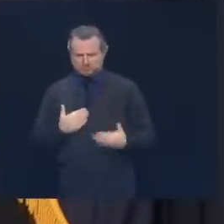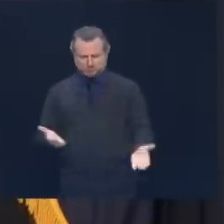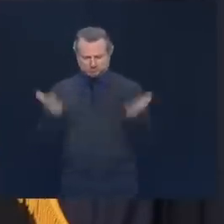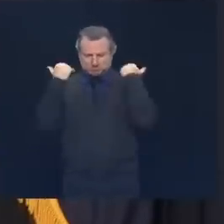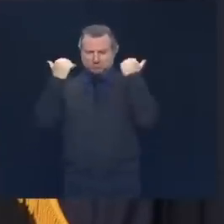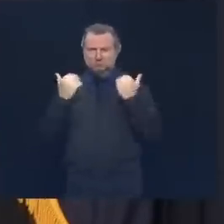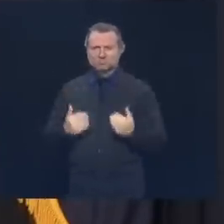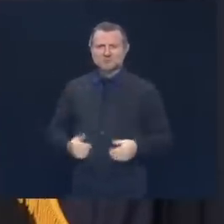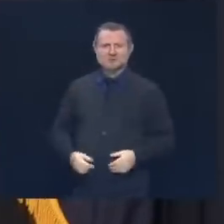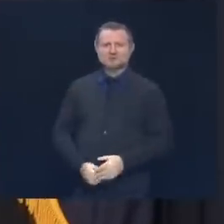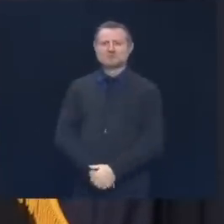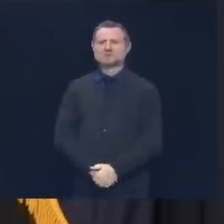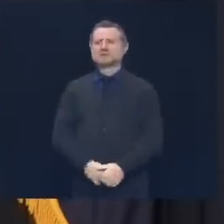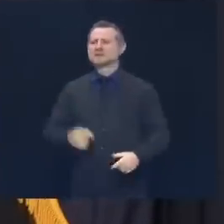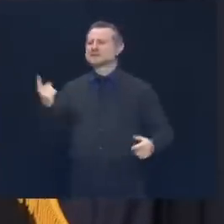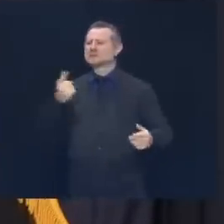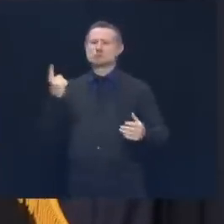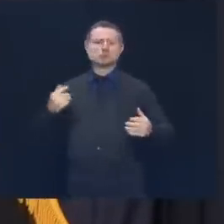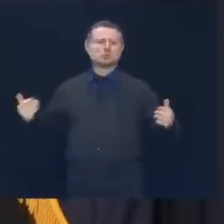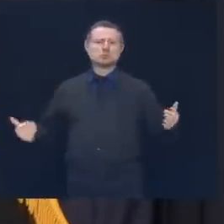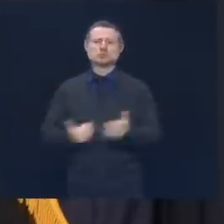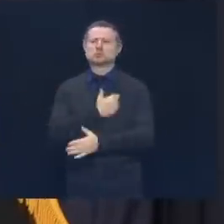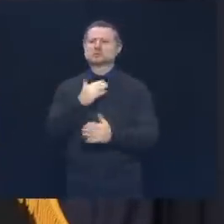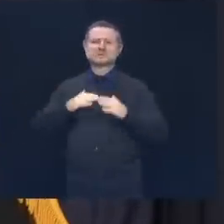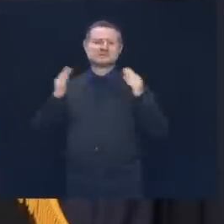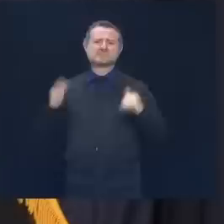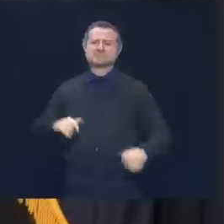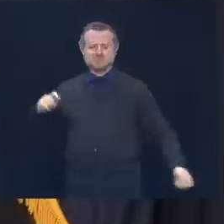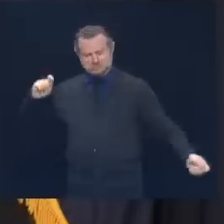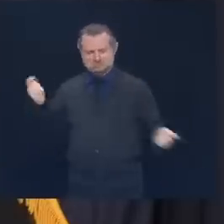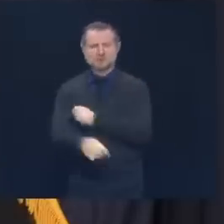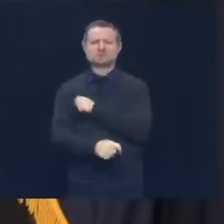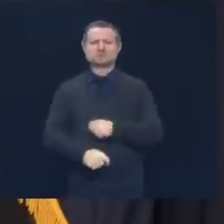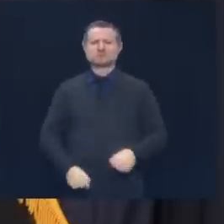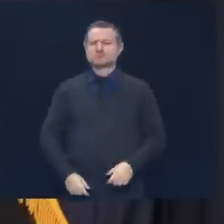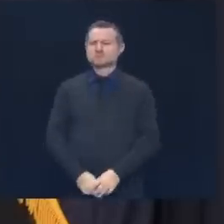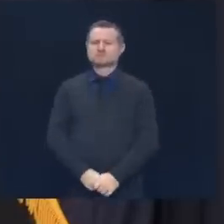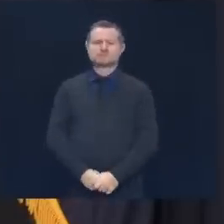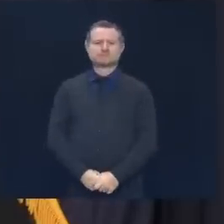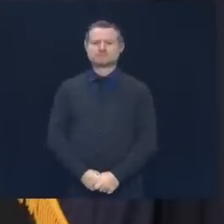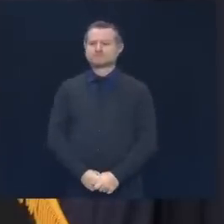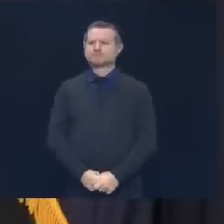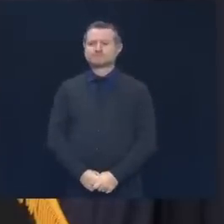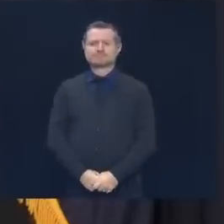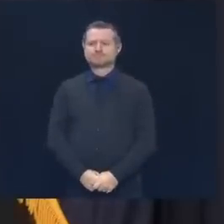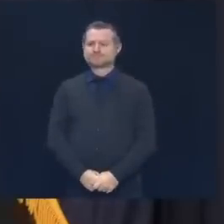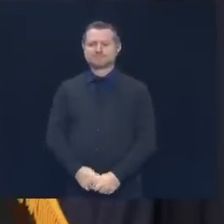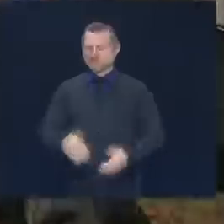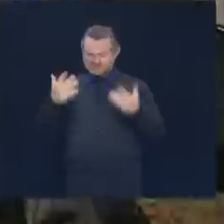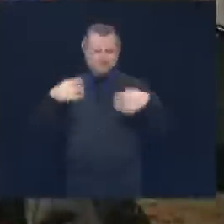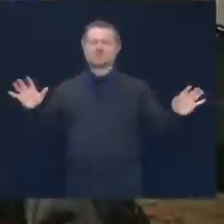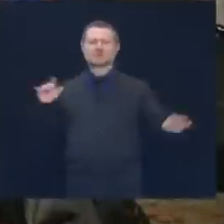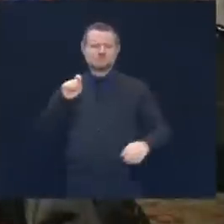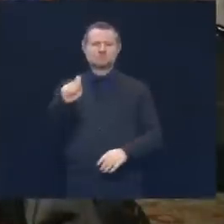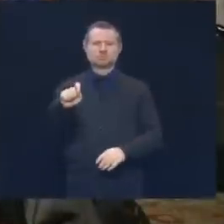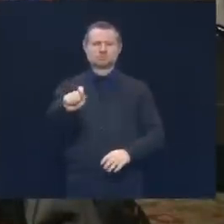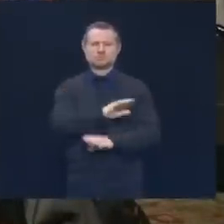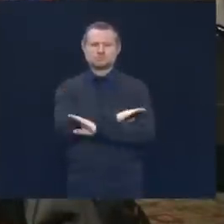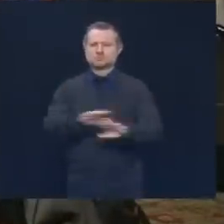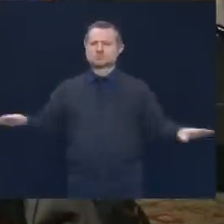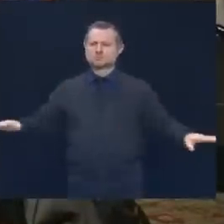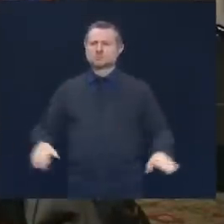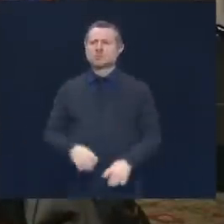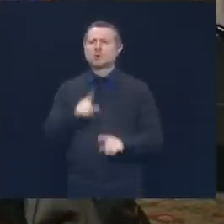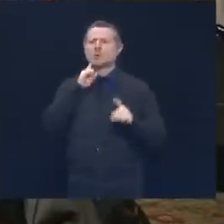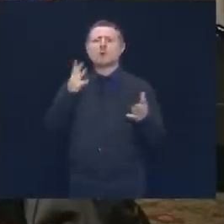just redesign from the ground up the New York City Board of Elections, period. Right, but I think Governor, what could have